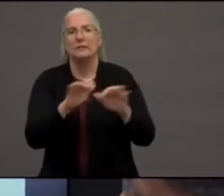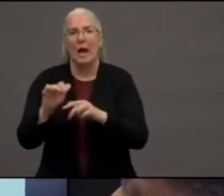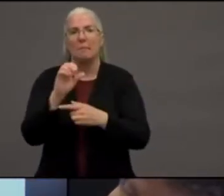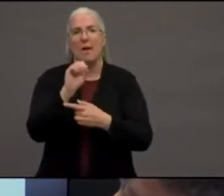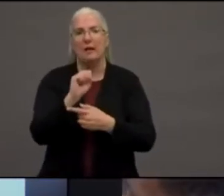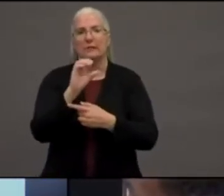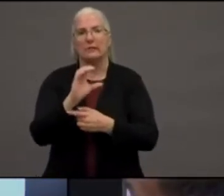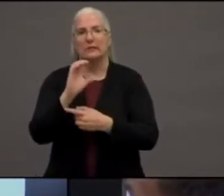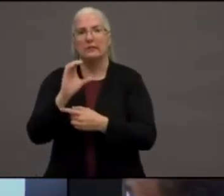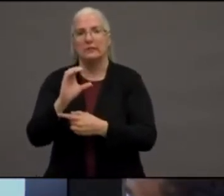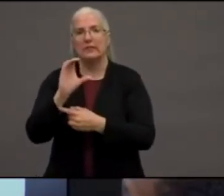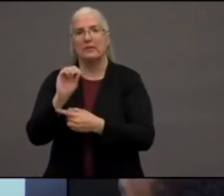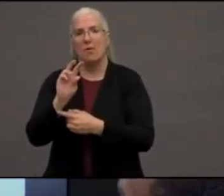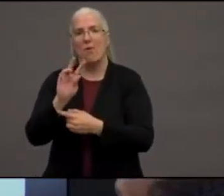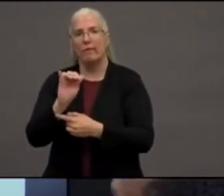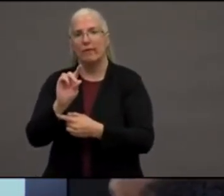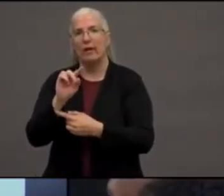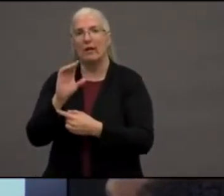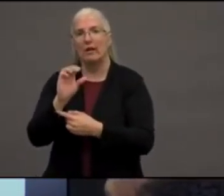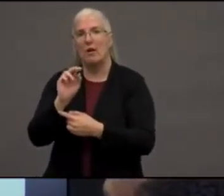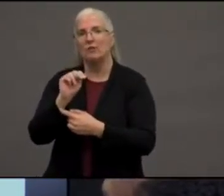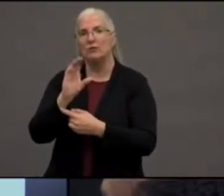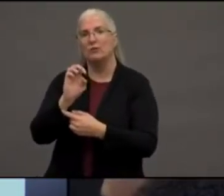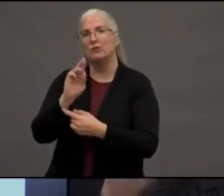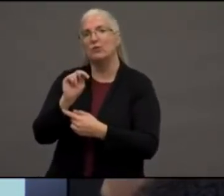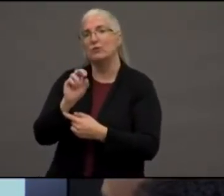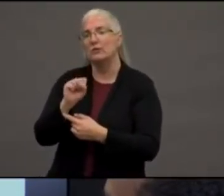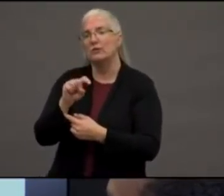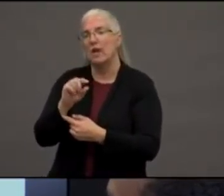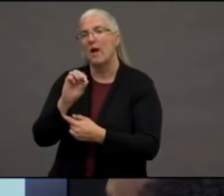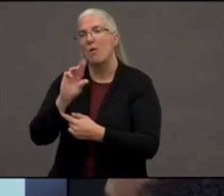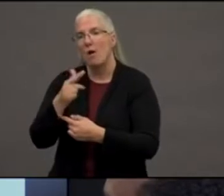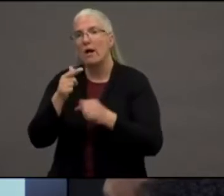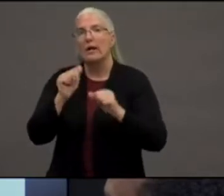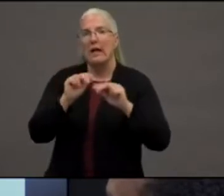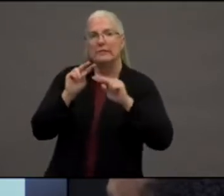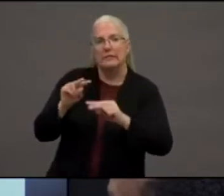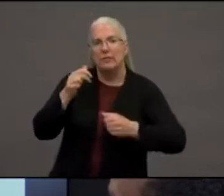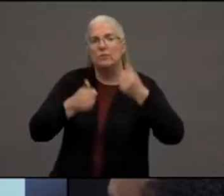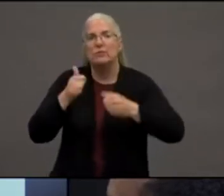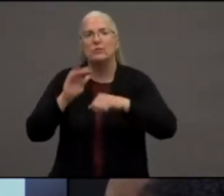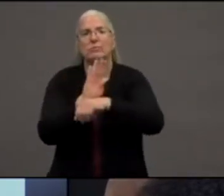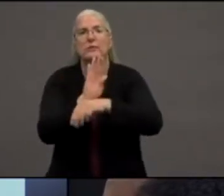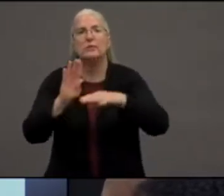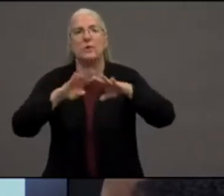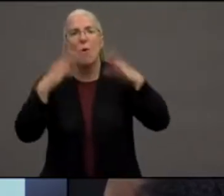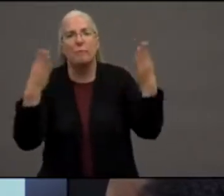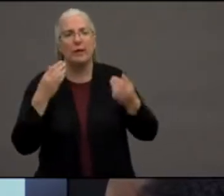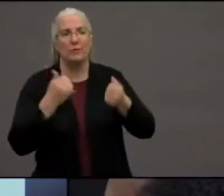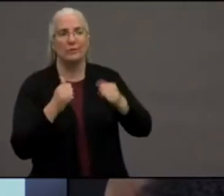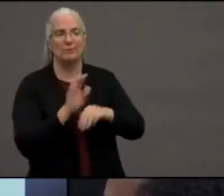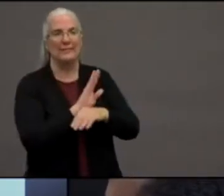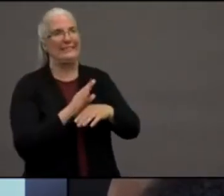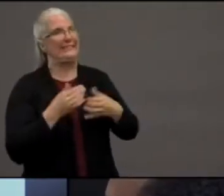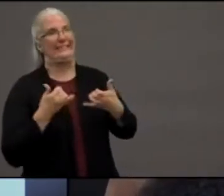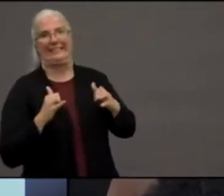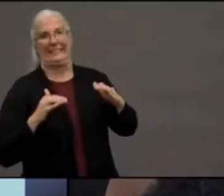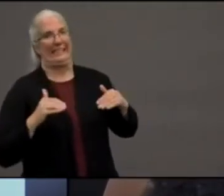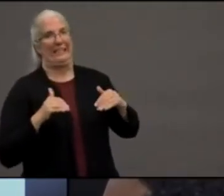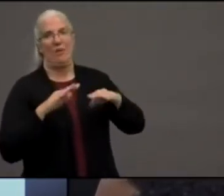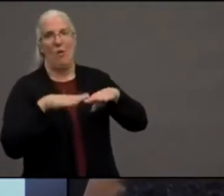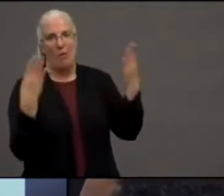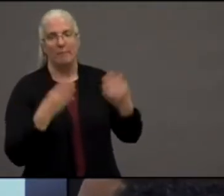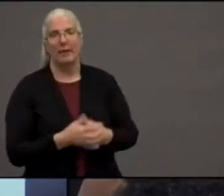are open, which businesses are not allowed to be open at this